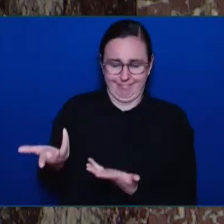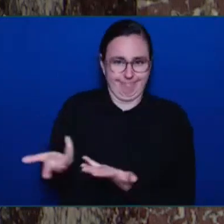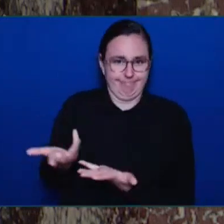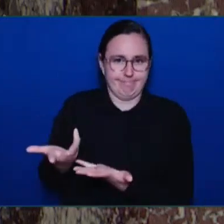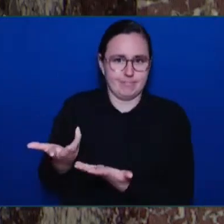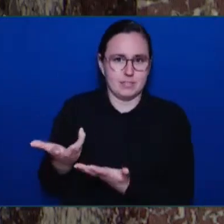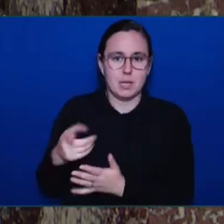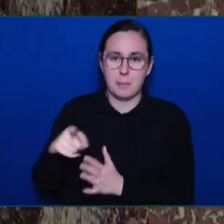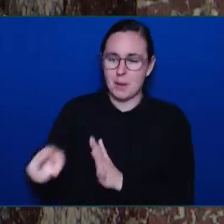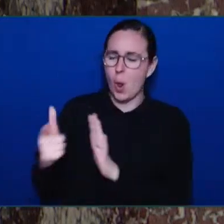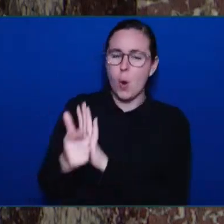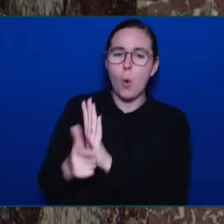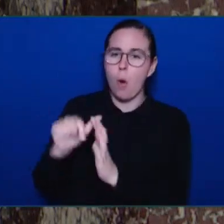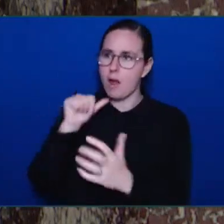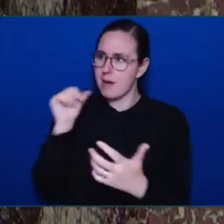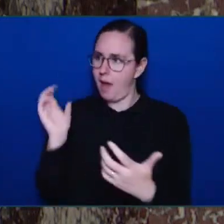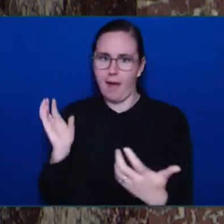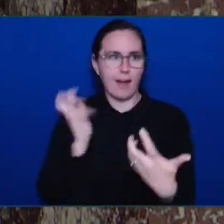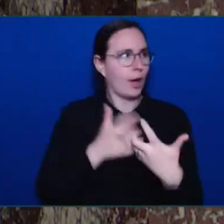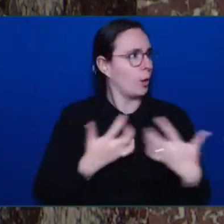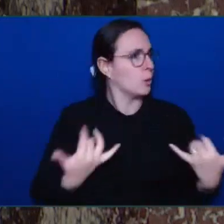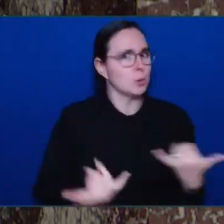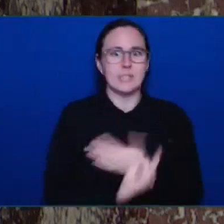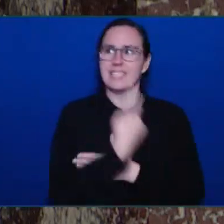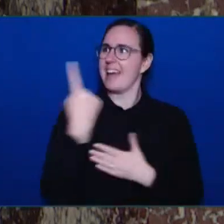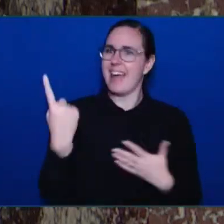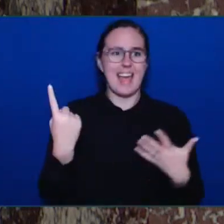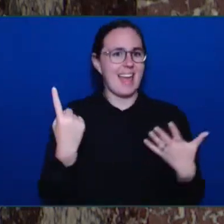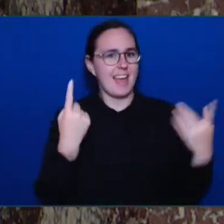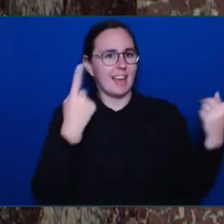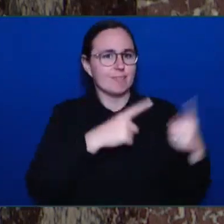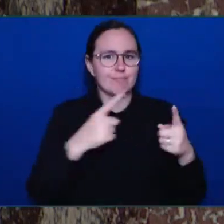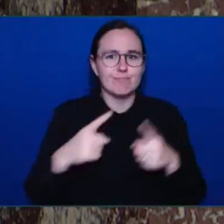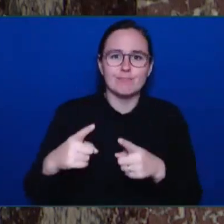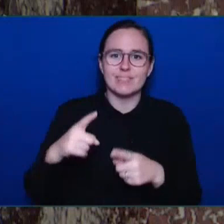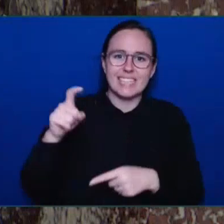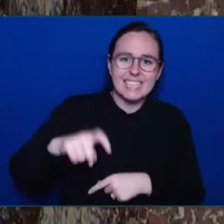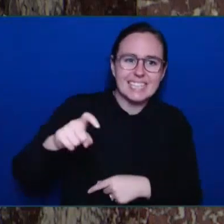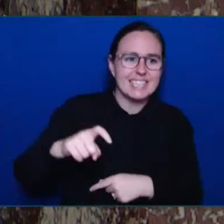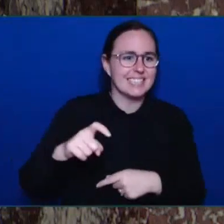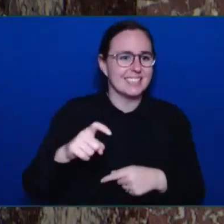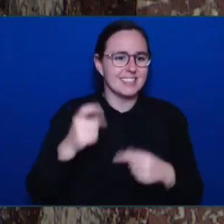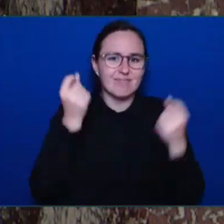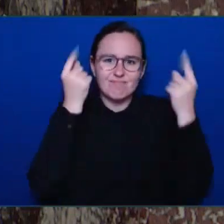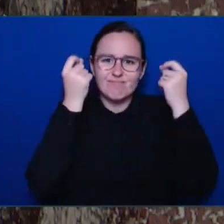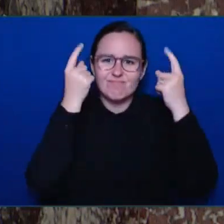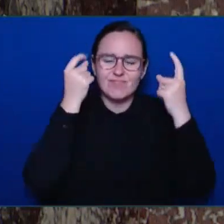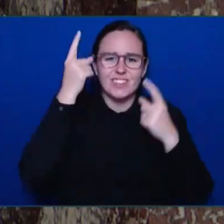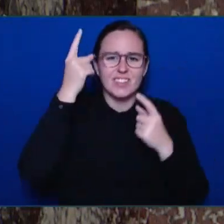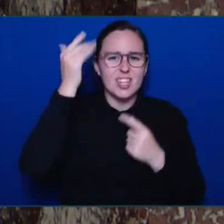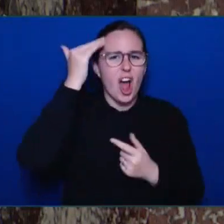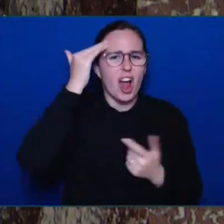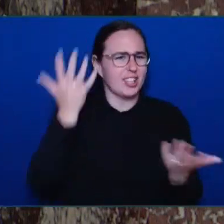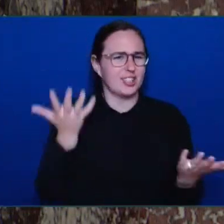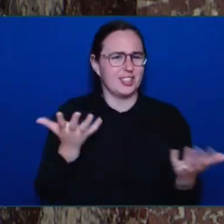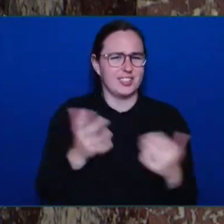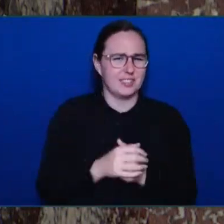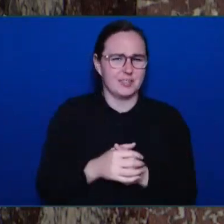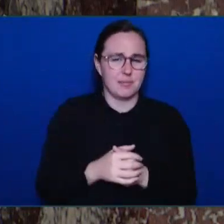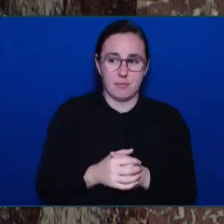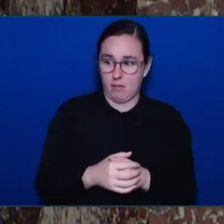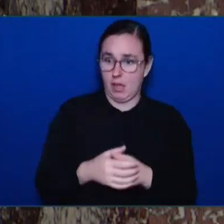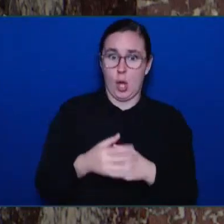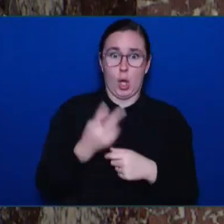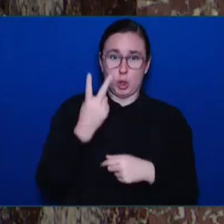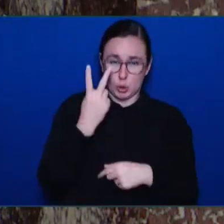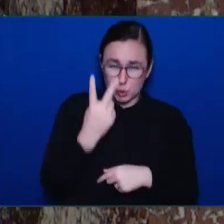of the Legislature, including the Ombudsperson and the representative of children and youth, and two committees of this House have tasked this government with